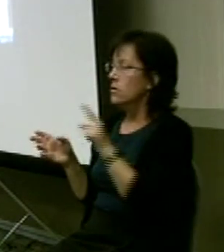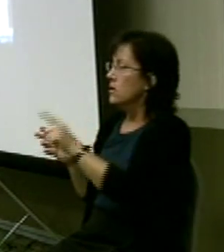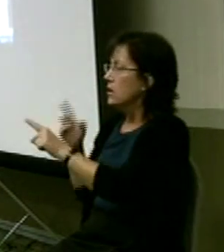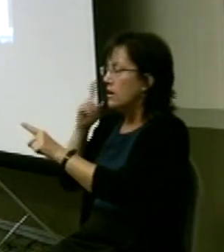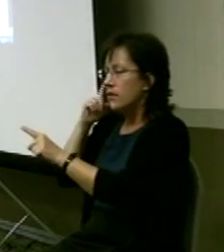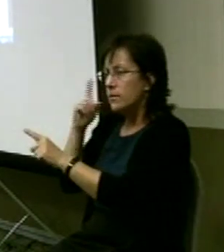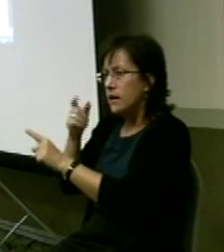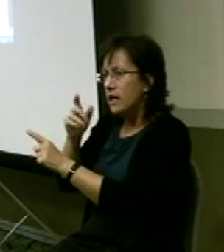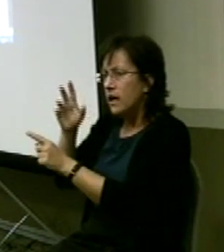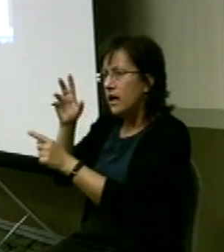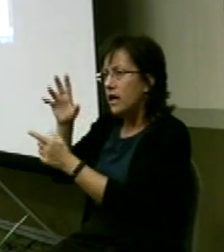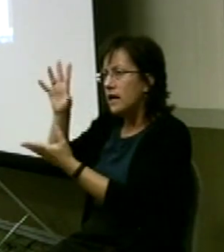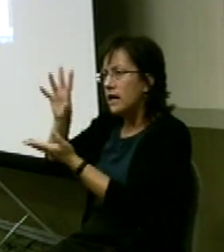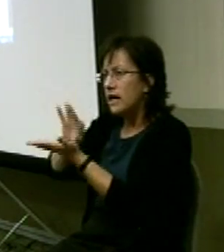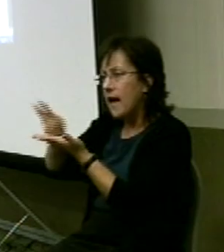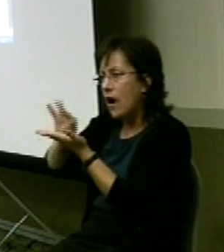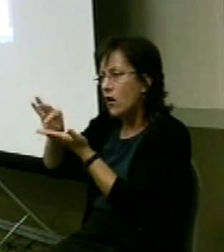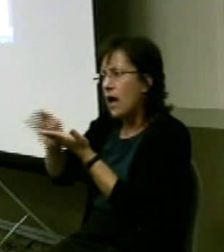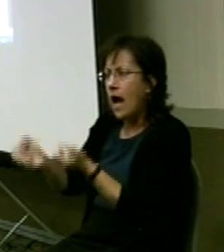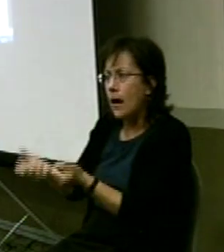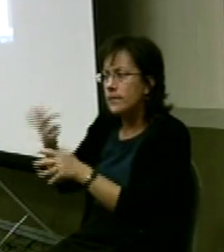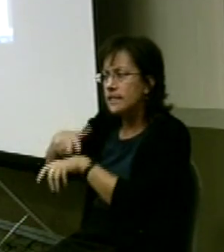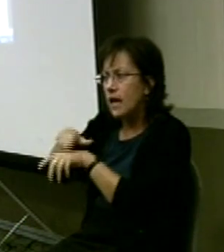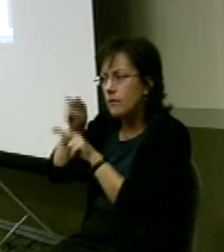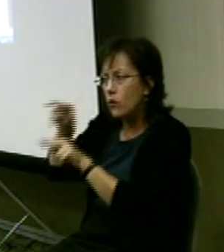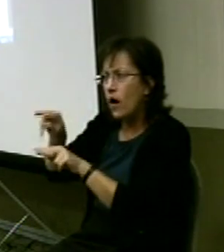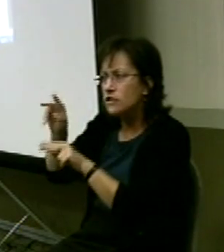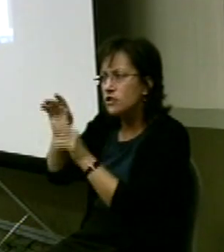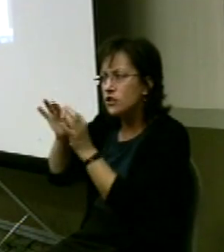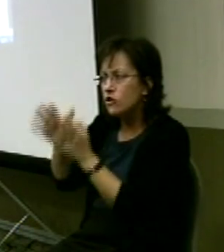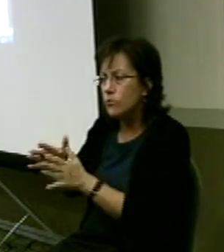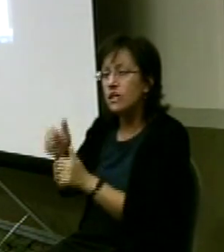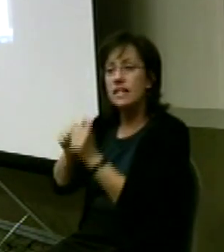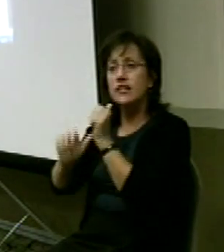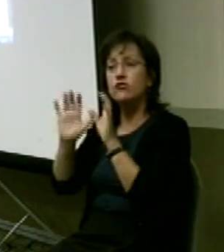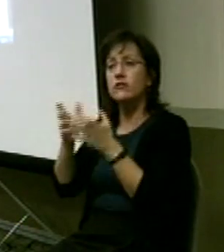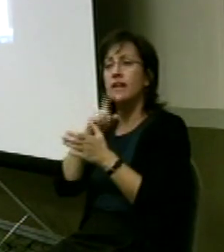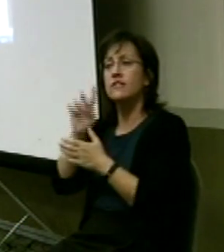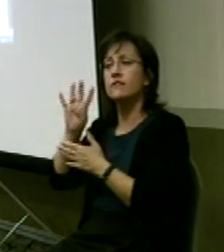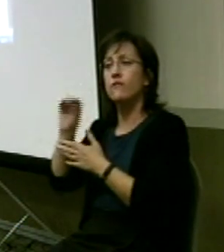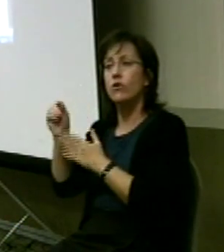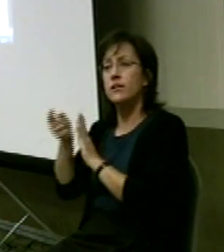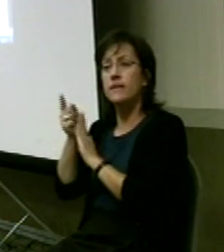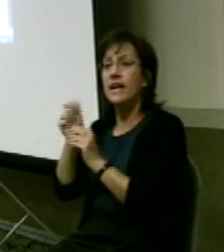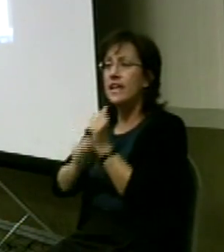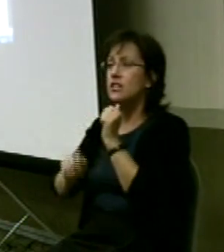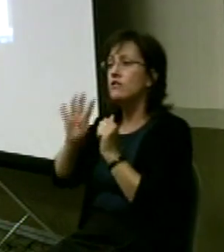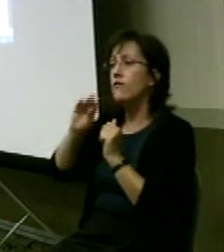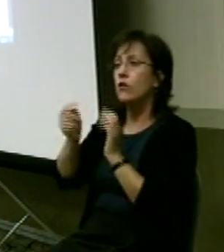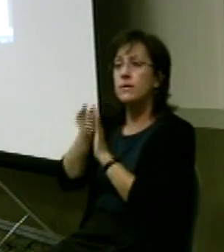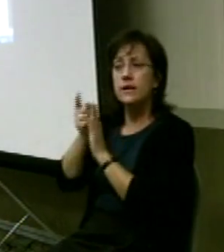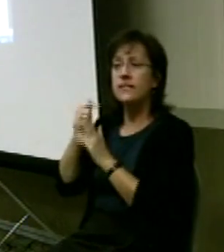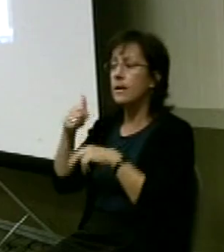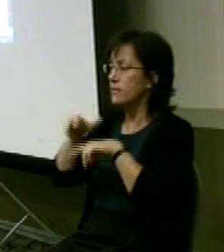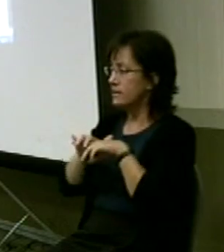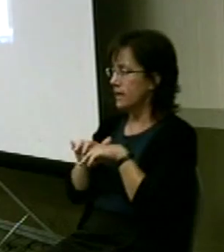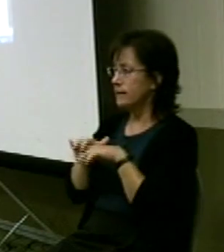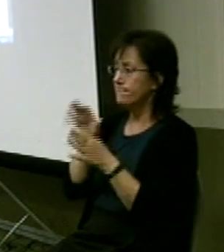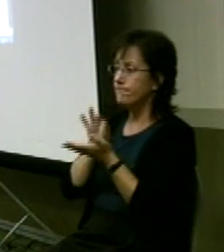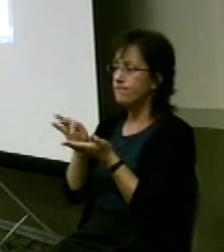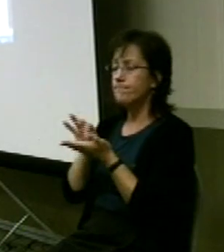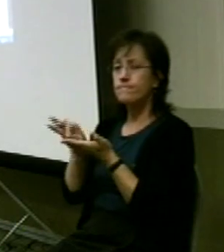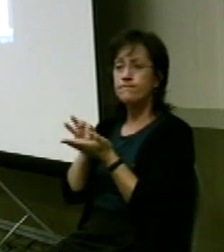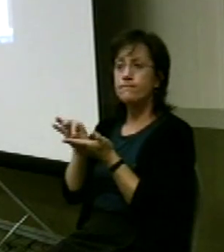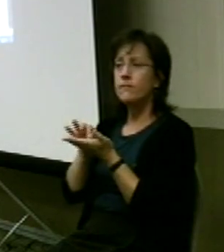Tally, how many times he watches the interpreter and each class is 40 minutes. So each 40 minutes, I'm just going to sit and